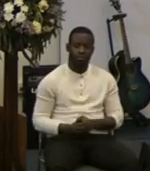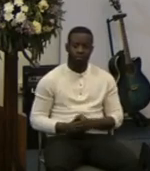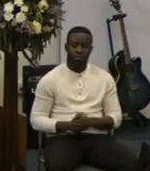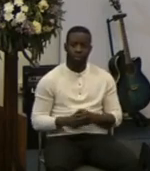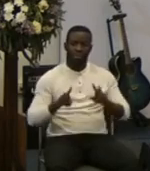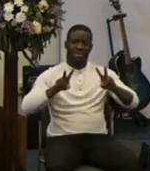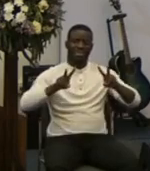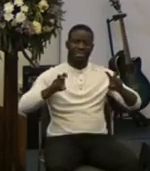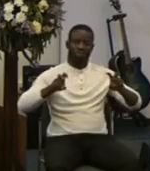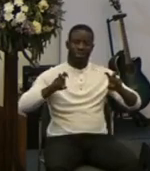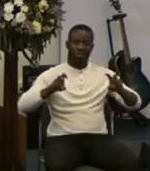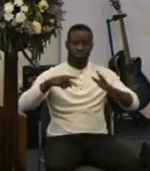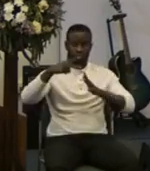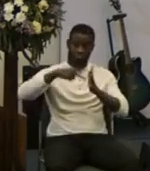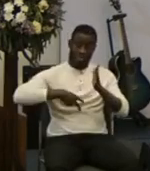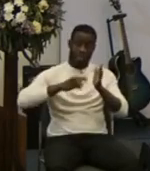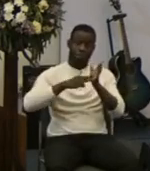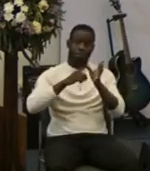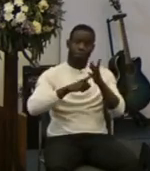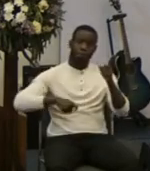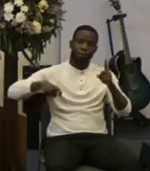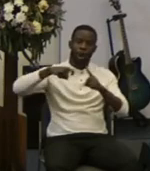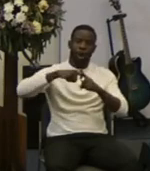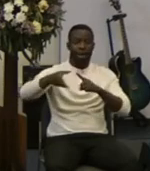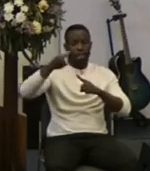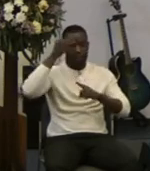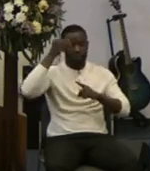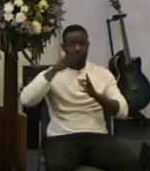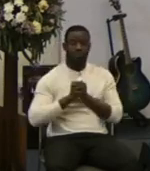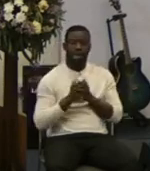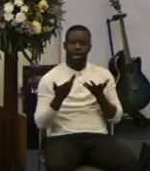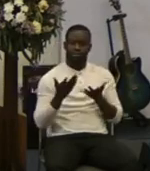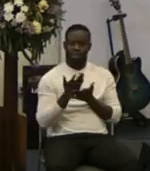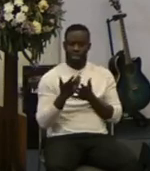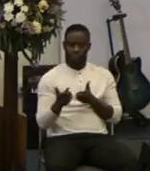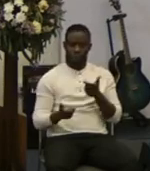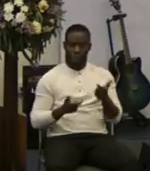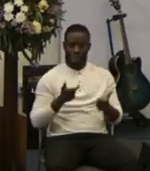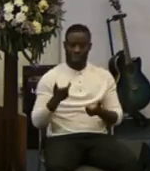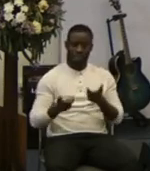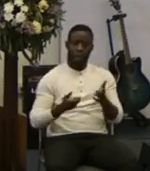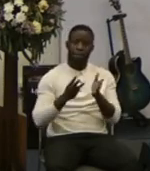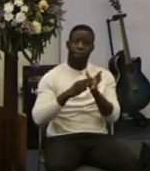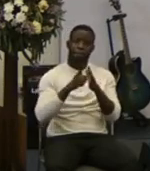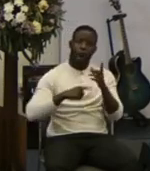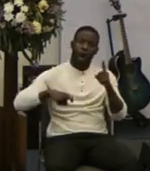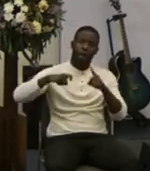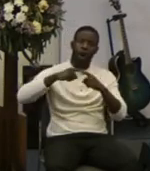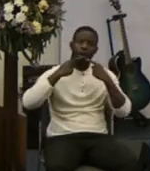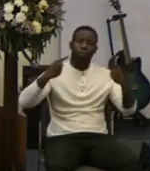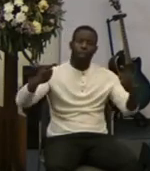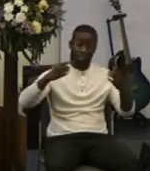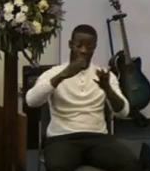in our series entitled Read, Mark, Learn. And we're looking at Mark's